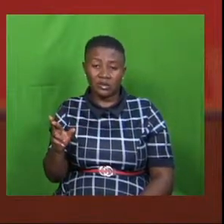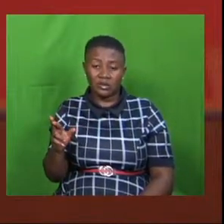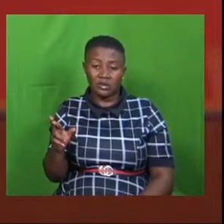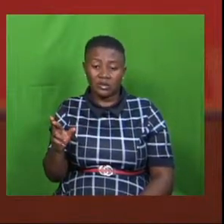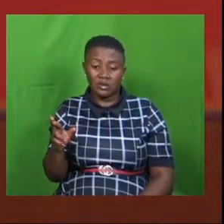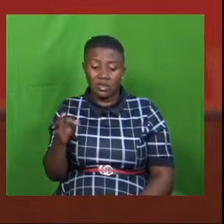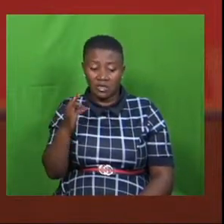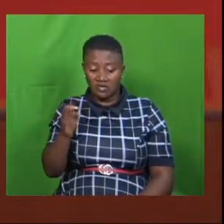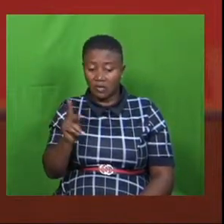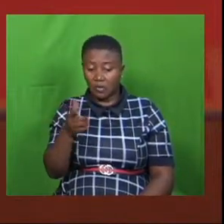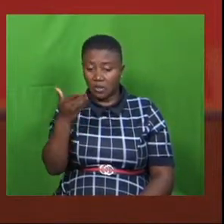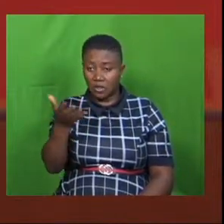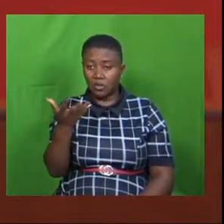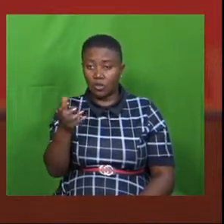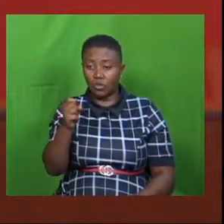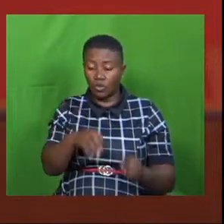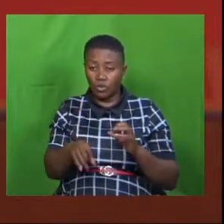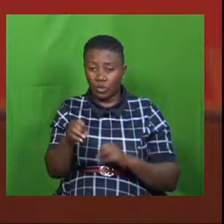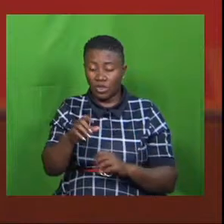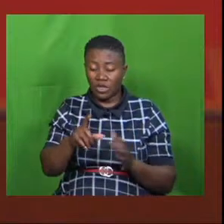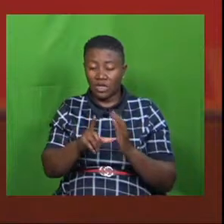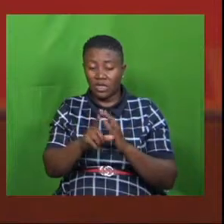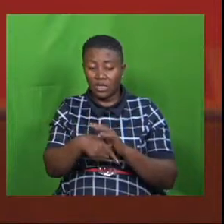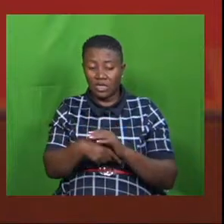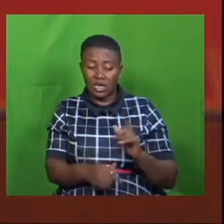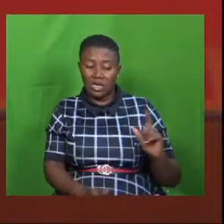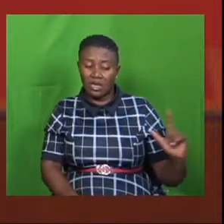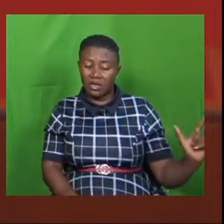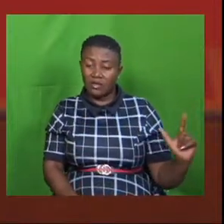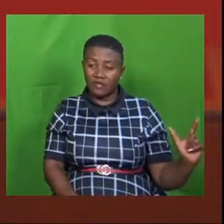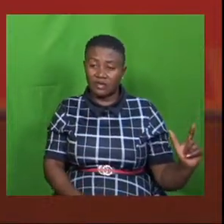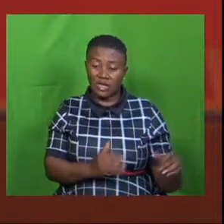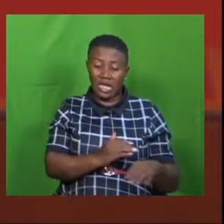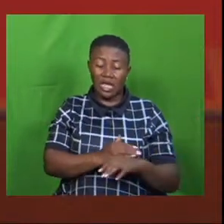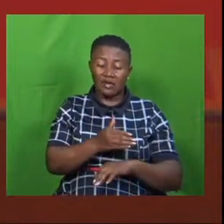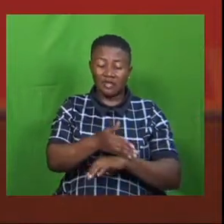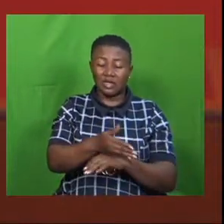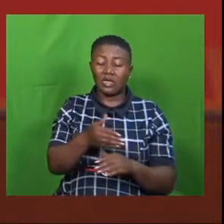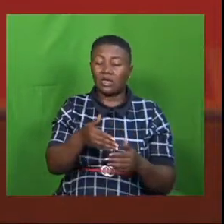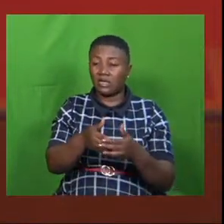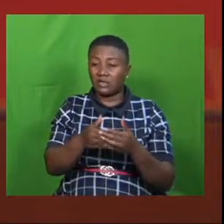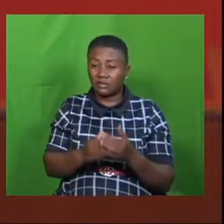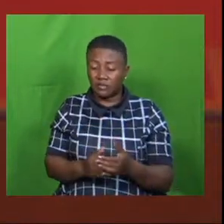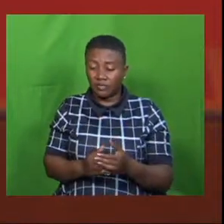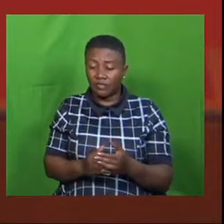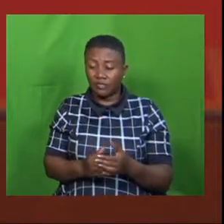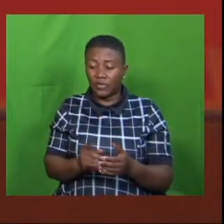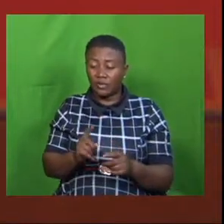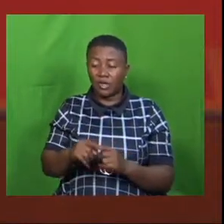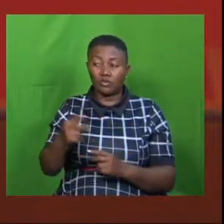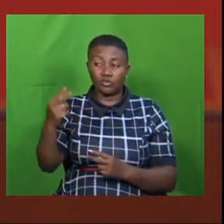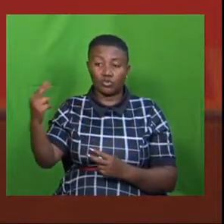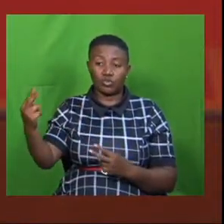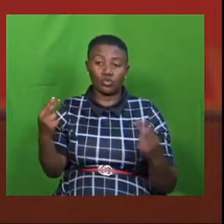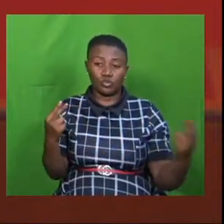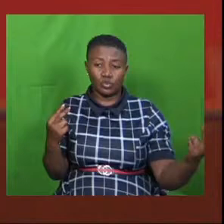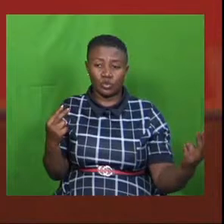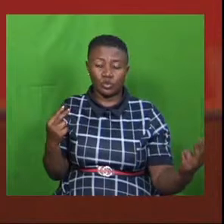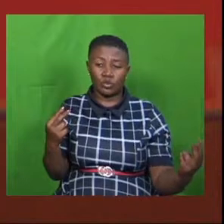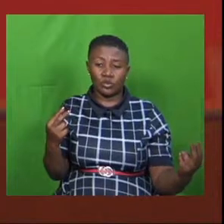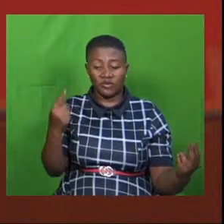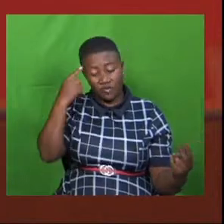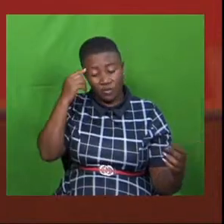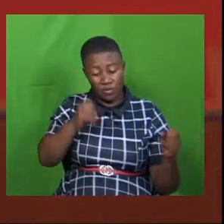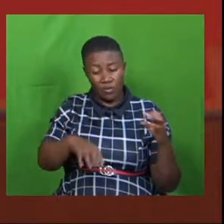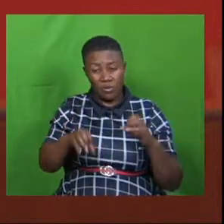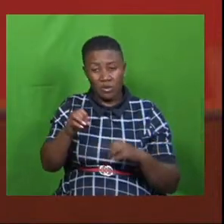the left before I come to leaders. But I think 2 from each side of the House, or should I make